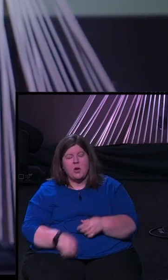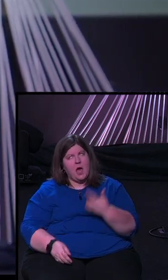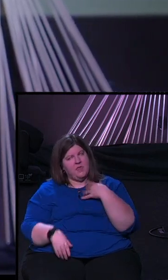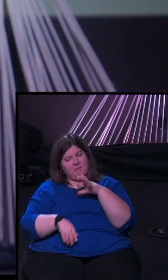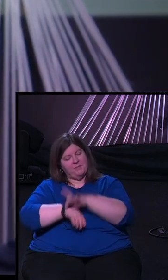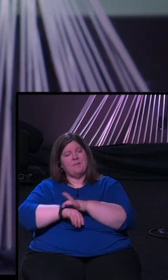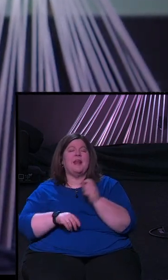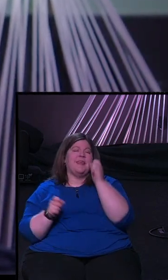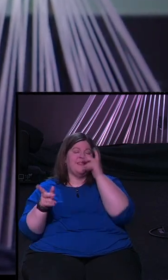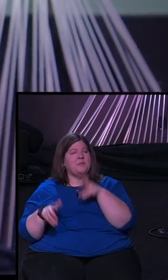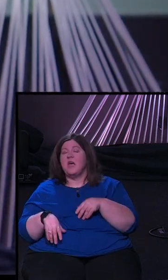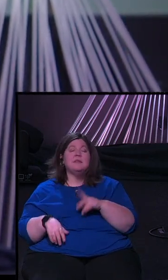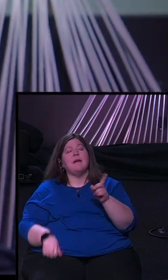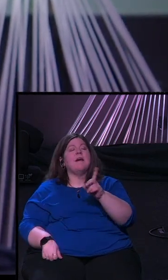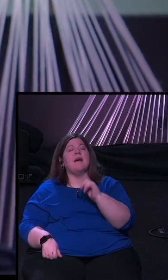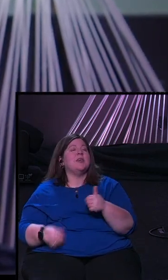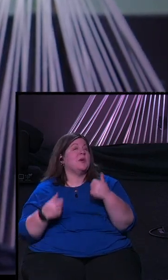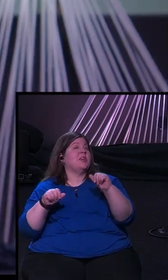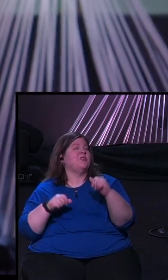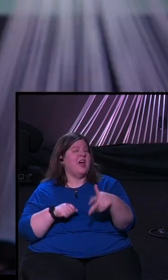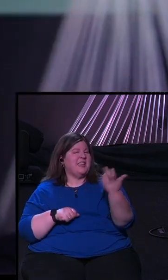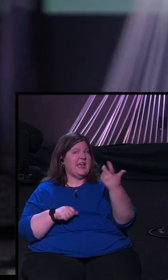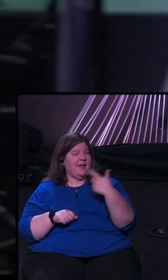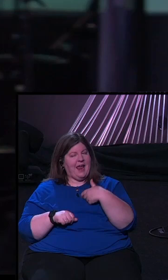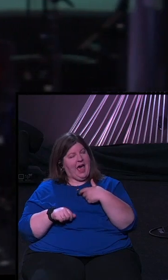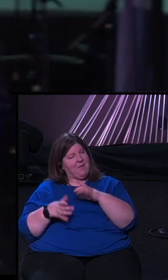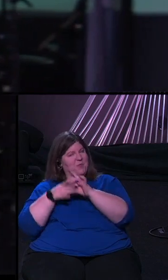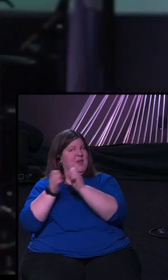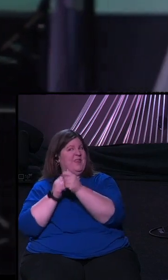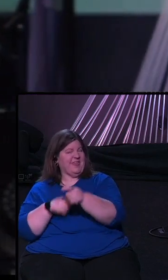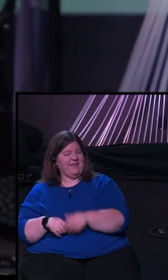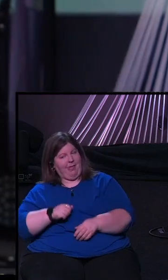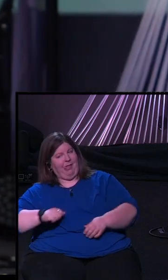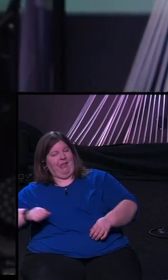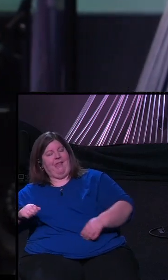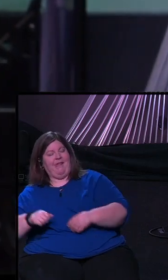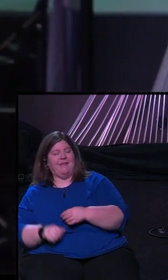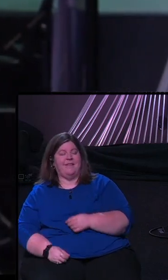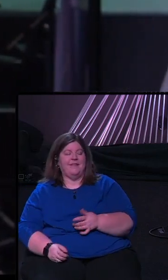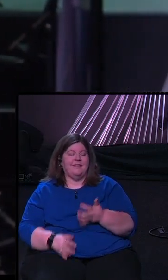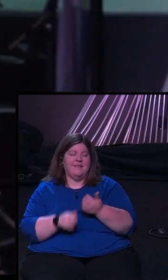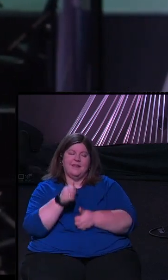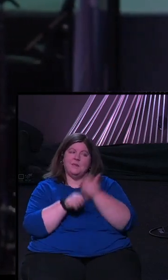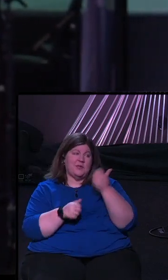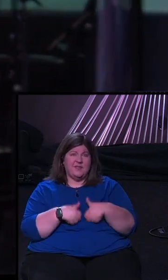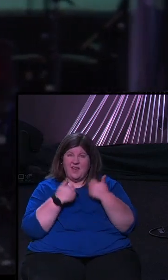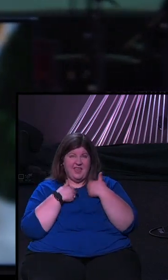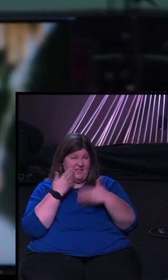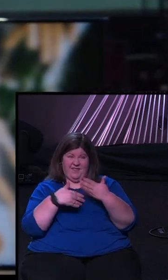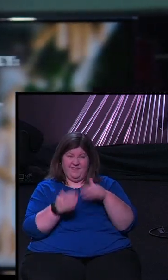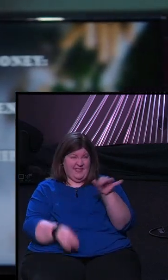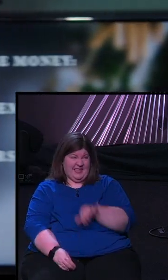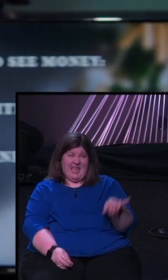like the surprise effect. It's like, no, you can try to take it. I'm going with. Most of us actually go through our lives just like this. Whatever I